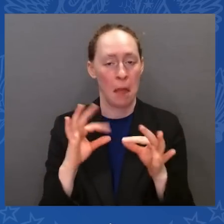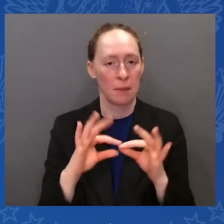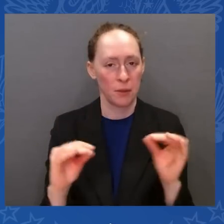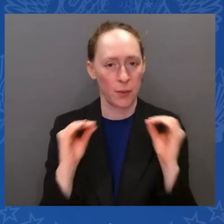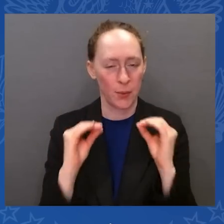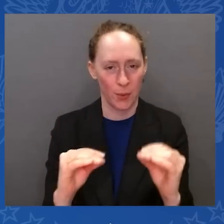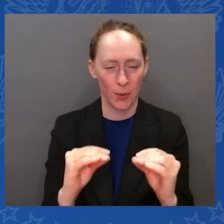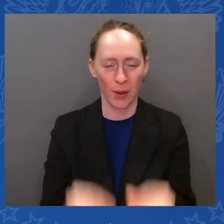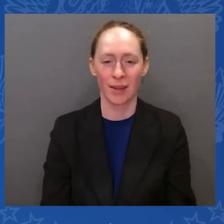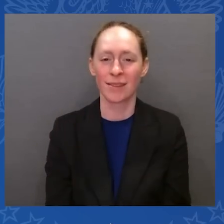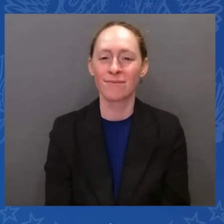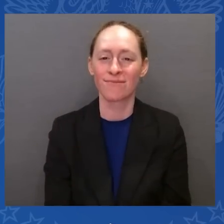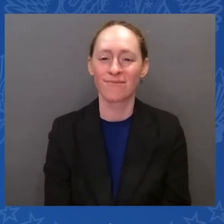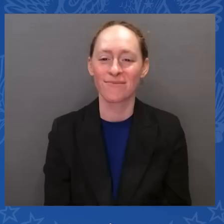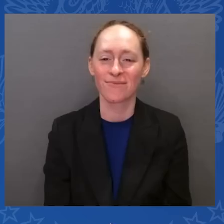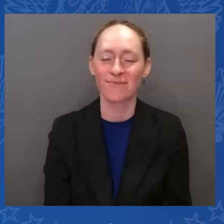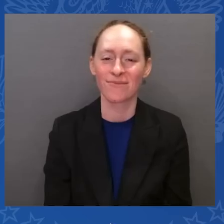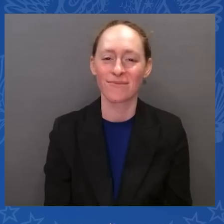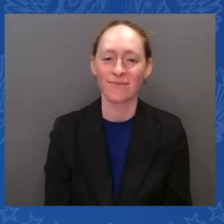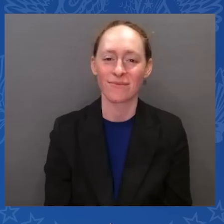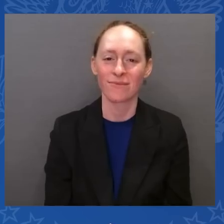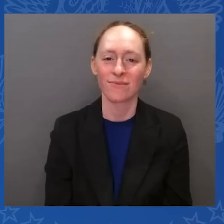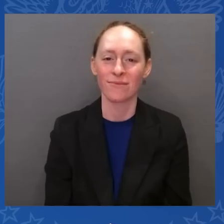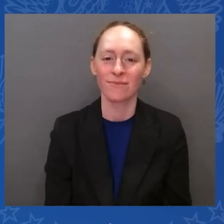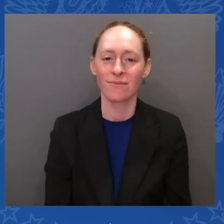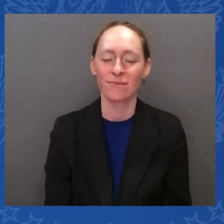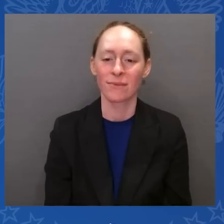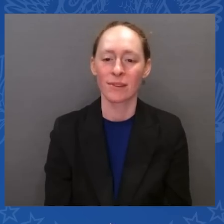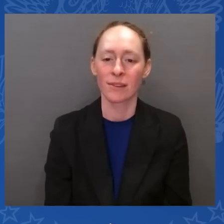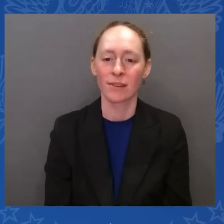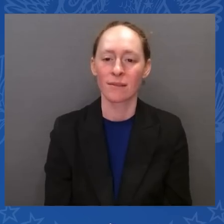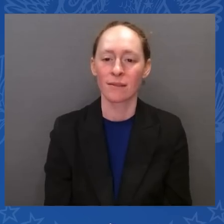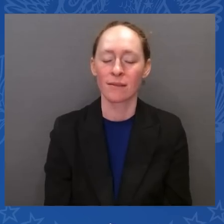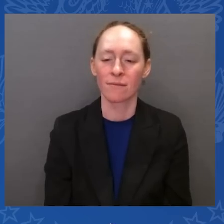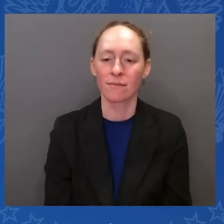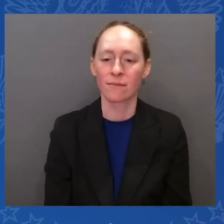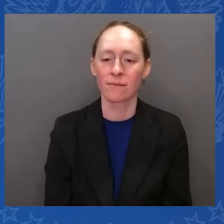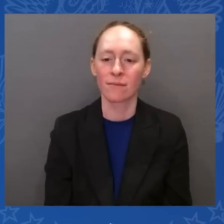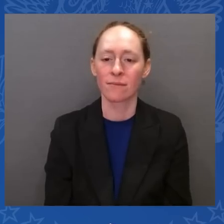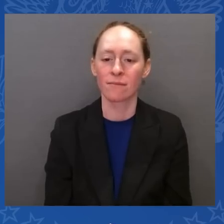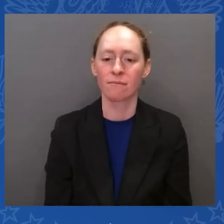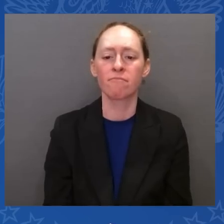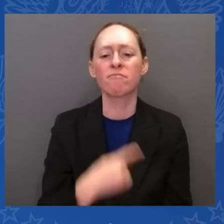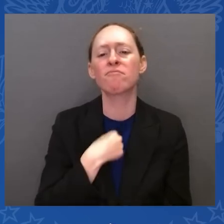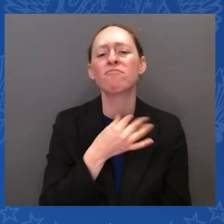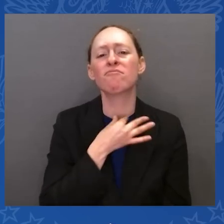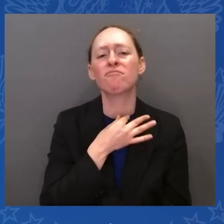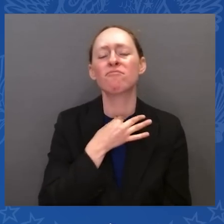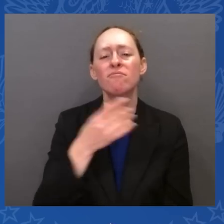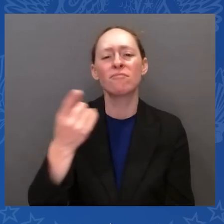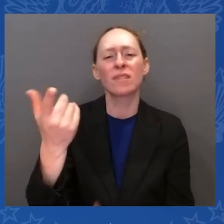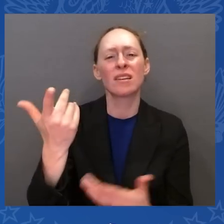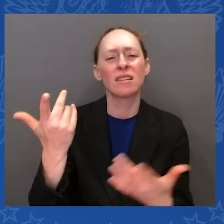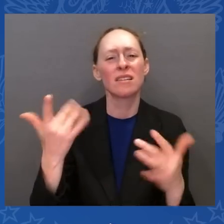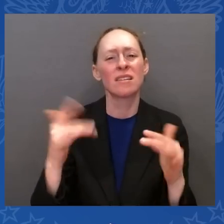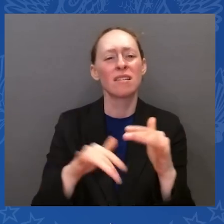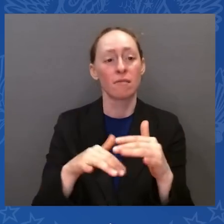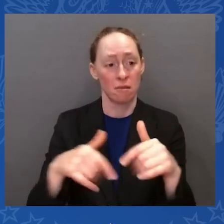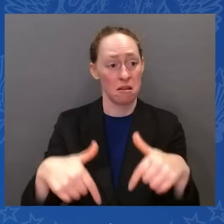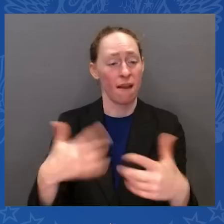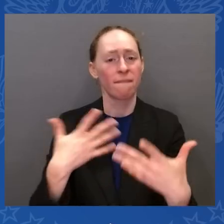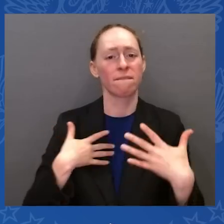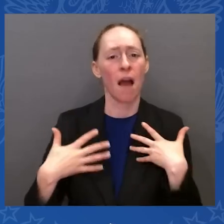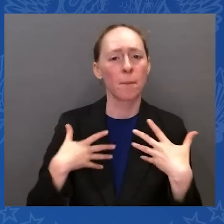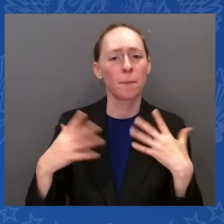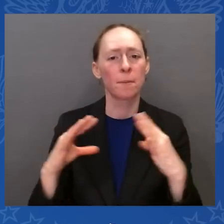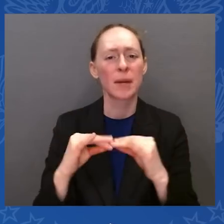heard that as I've been walking from room to room, but I can't comment on it. Let us ask it this way. What was the tenor of the meeting? Was it